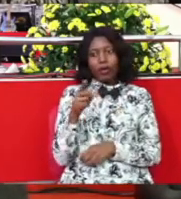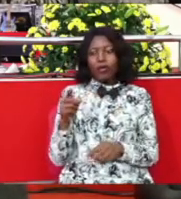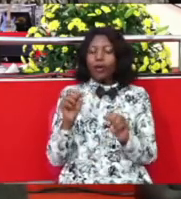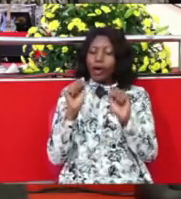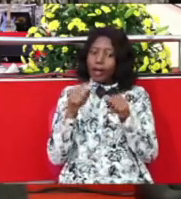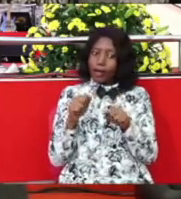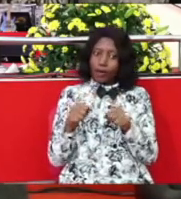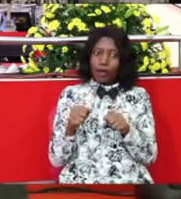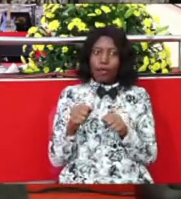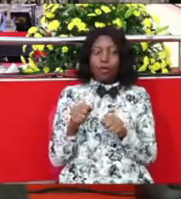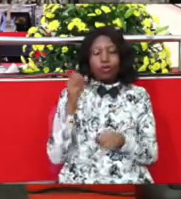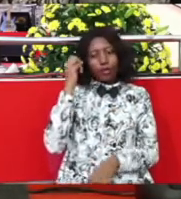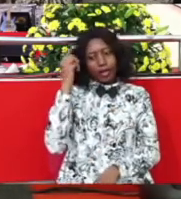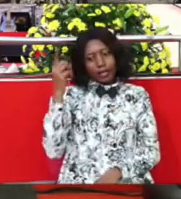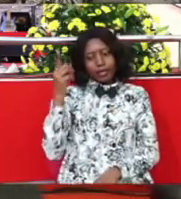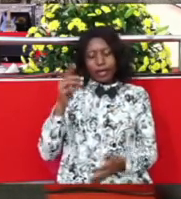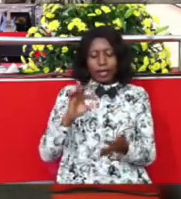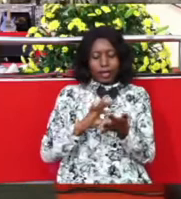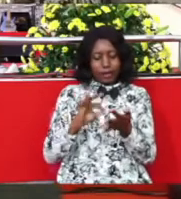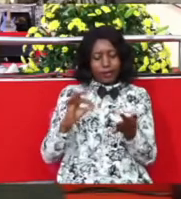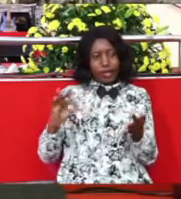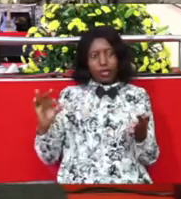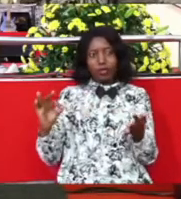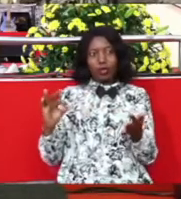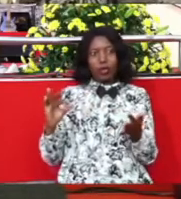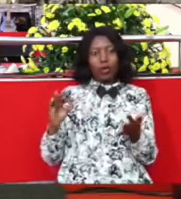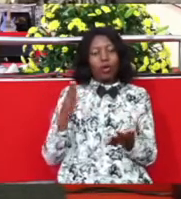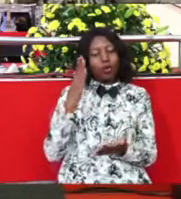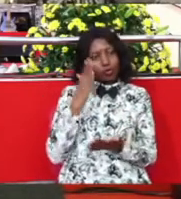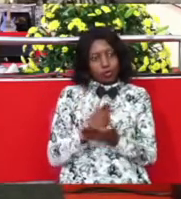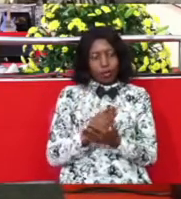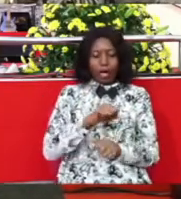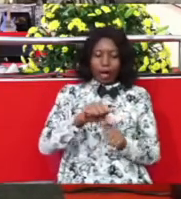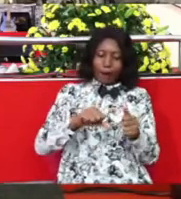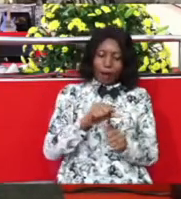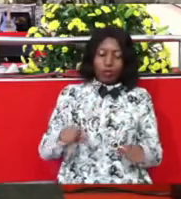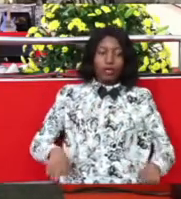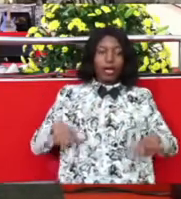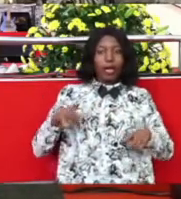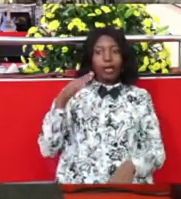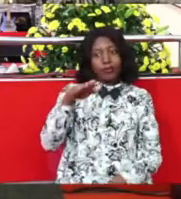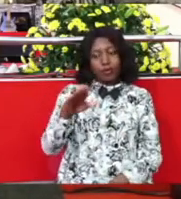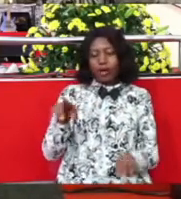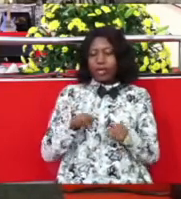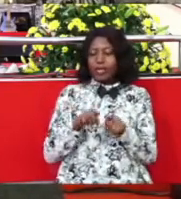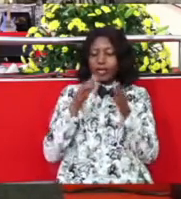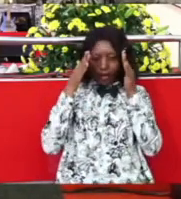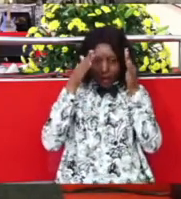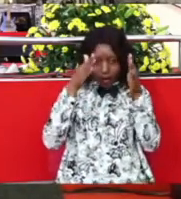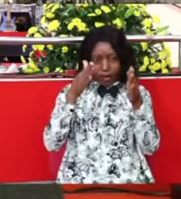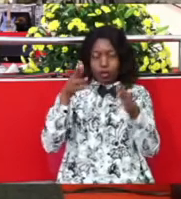truths concerning your day-to-day life, concerning your purpose in life, concerning the direction God wants to give you.